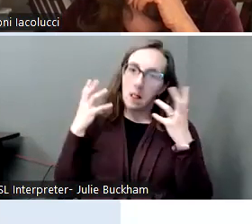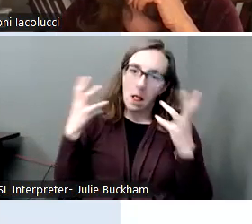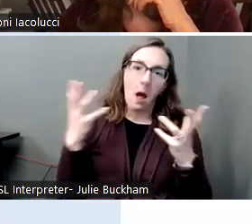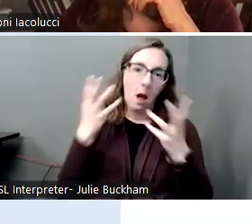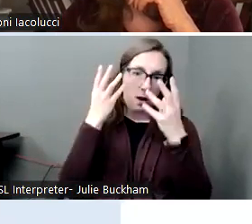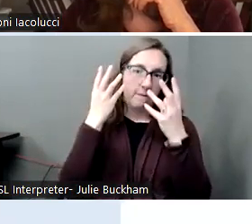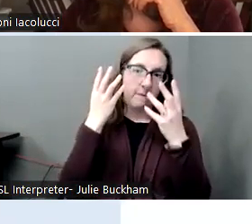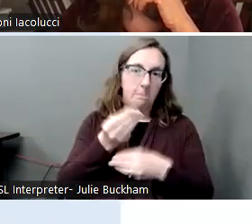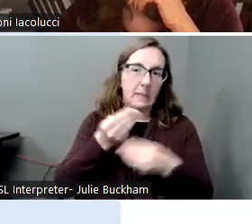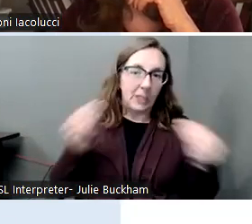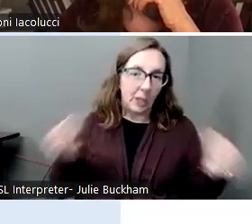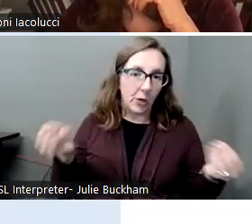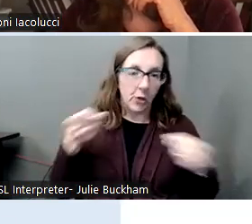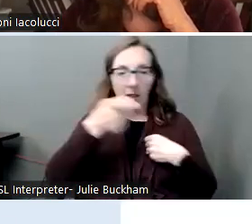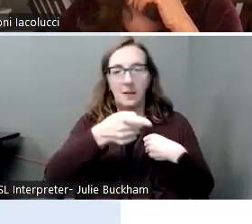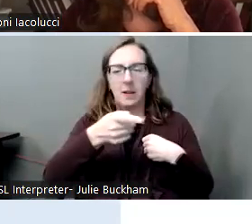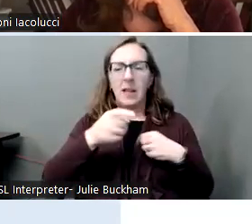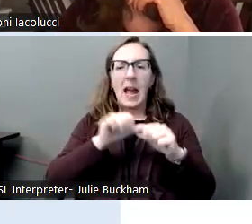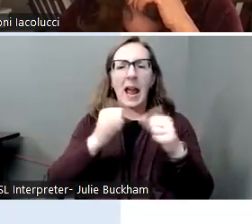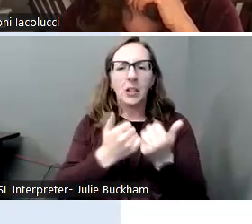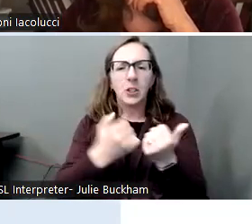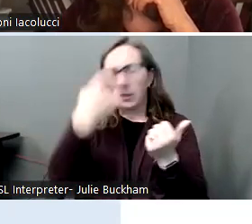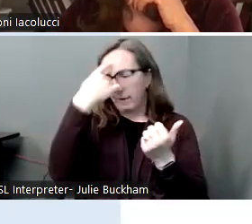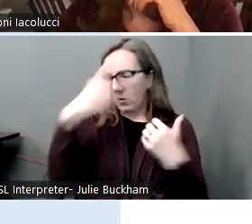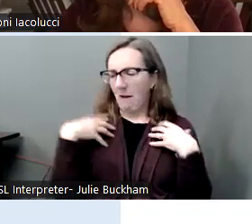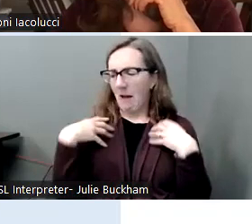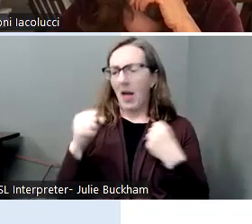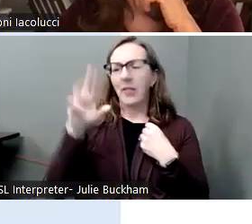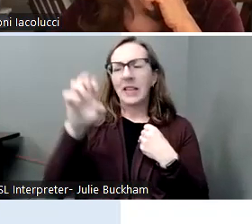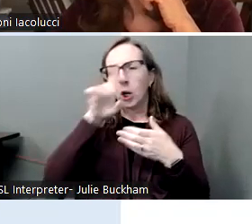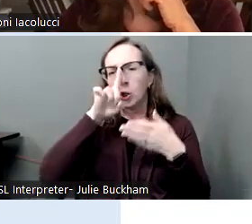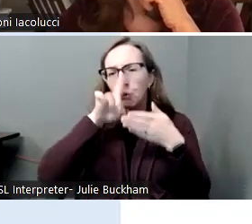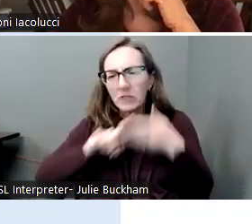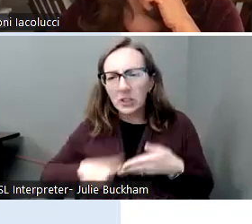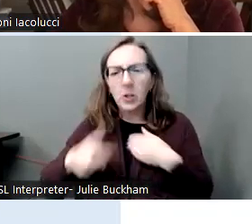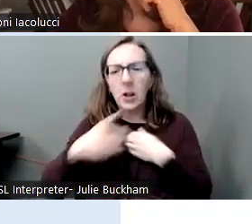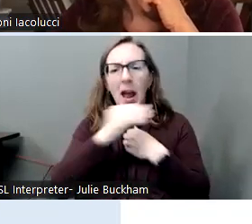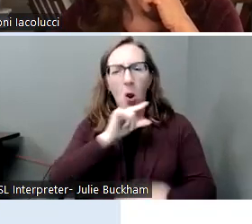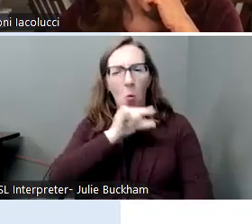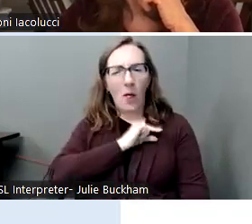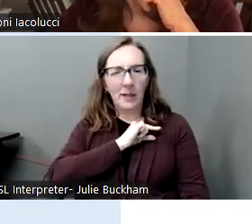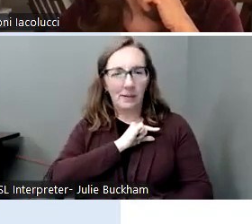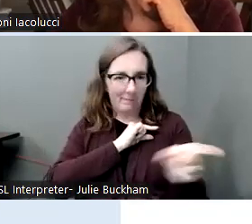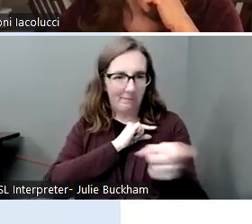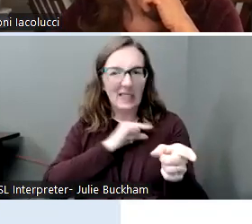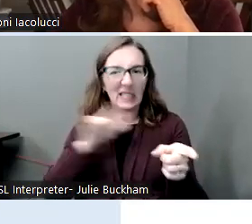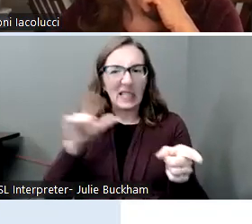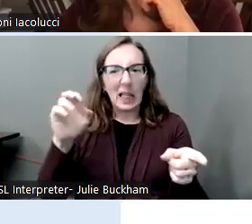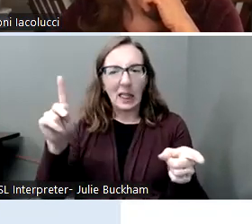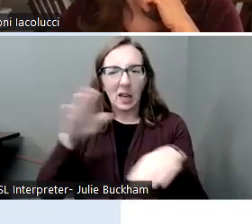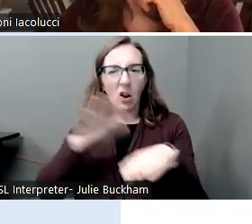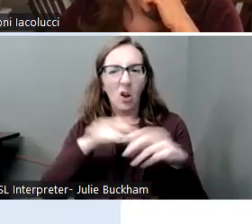the Agency for Healthcare Research and Quality. That is a live link on the slide, so you'll be able to get to